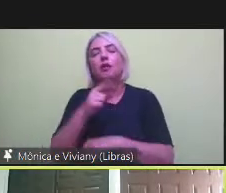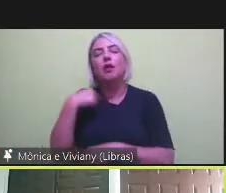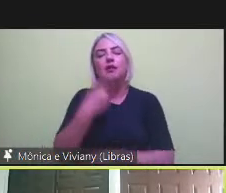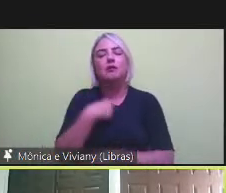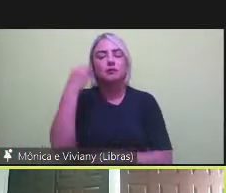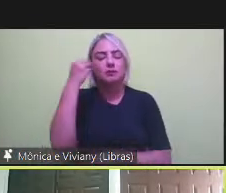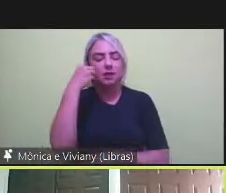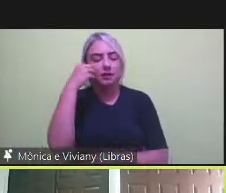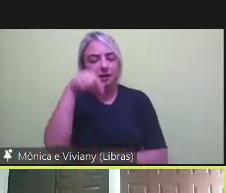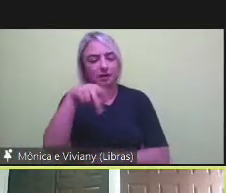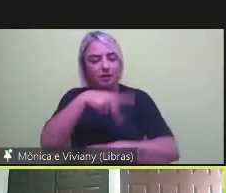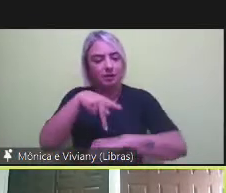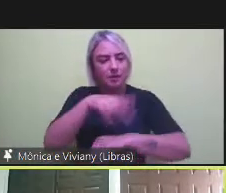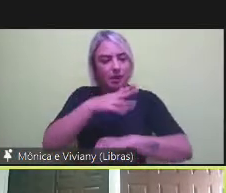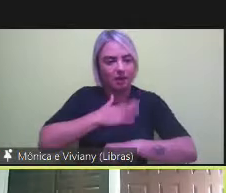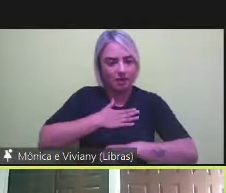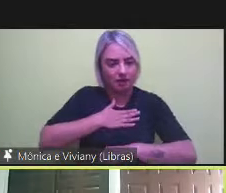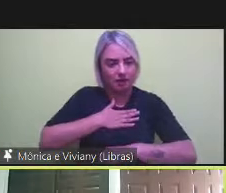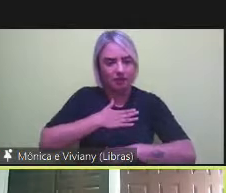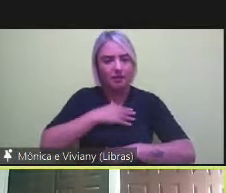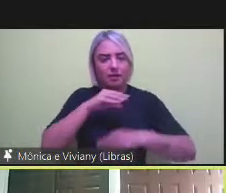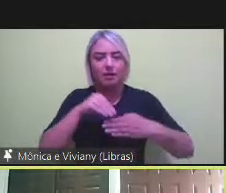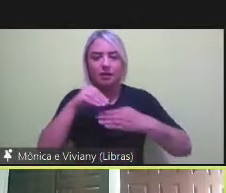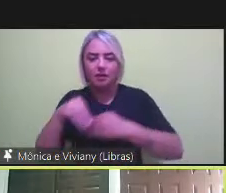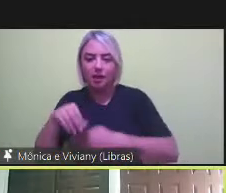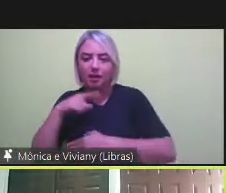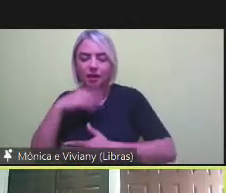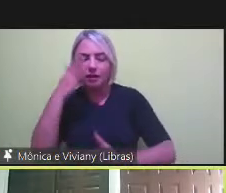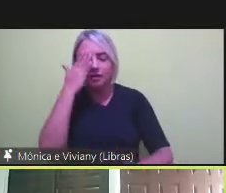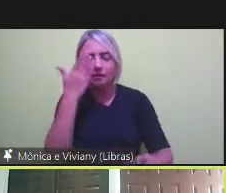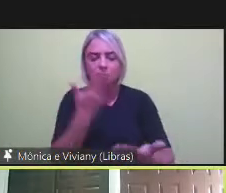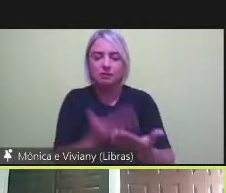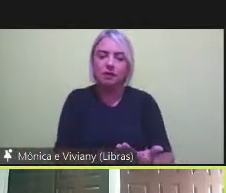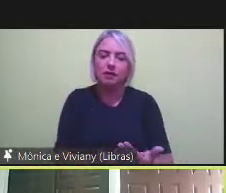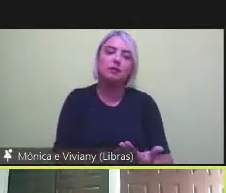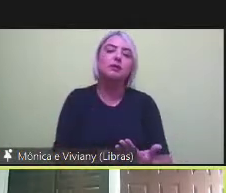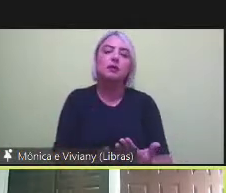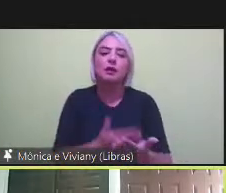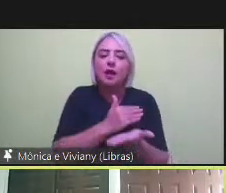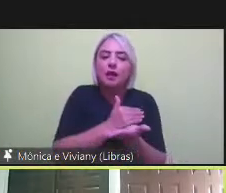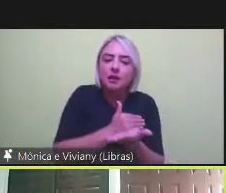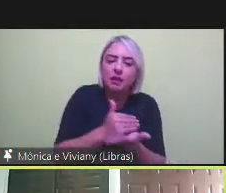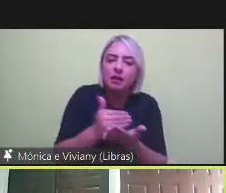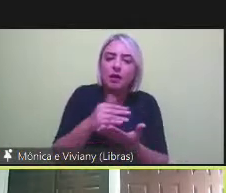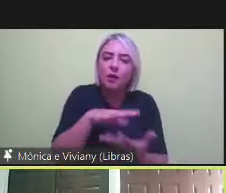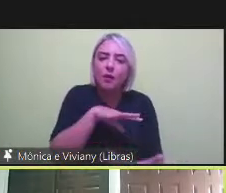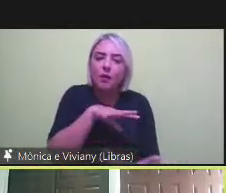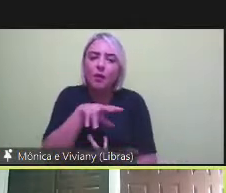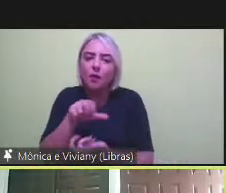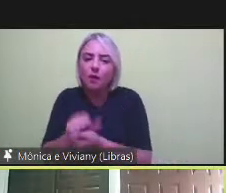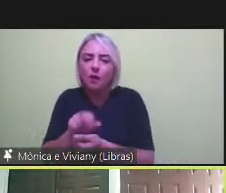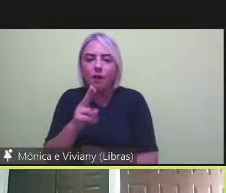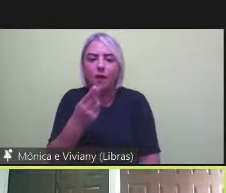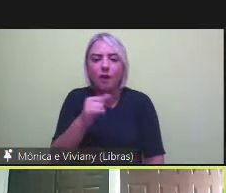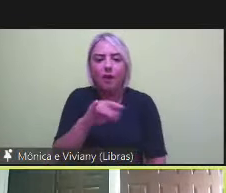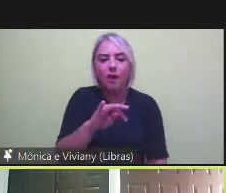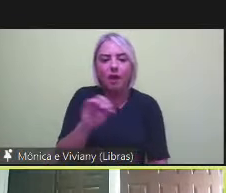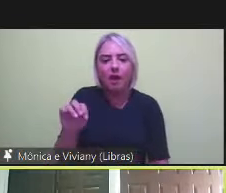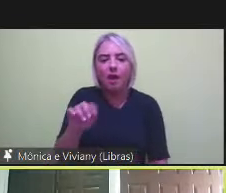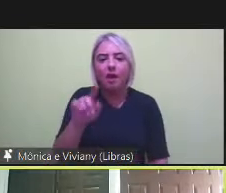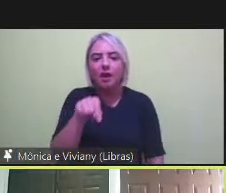Tobago has led me to believe that the Global Hearts Initiative is a universal